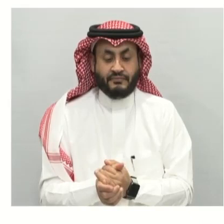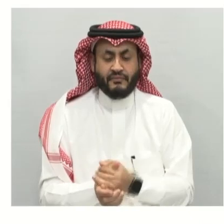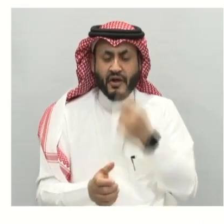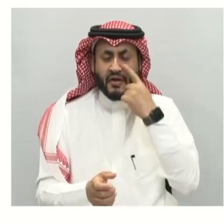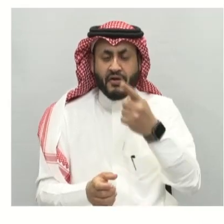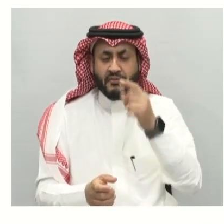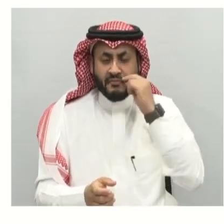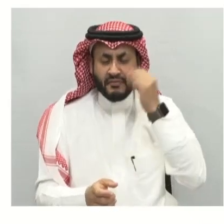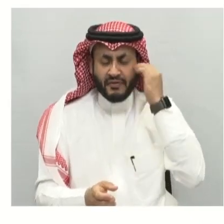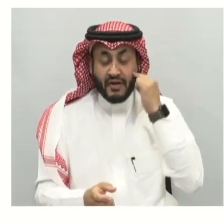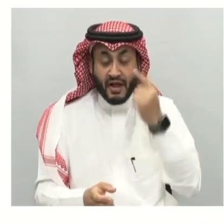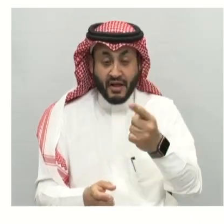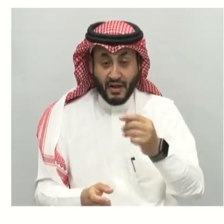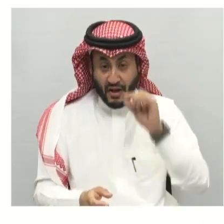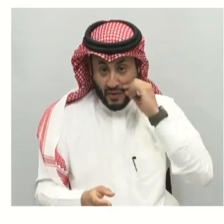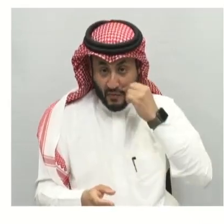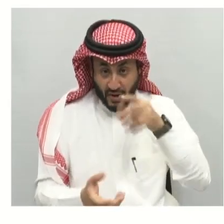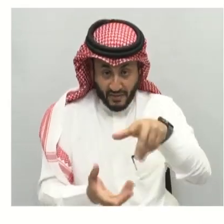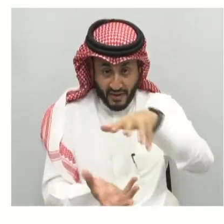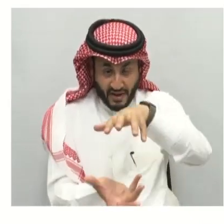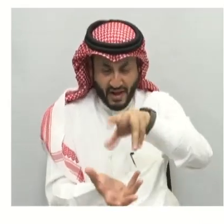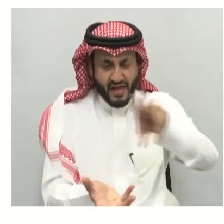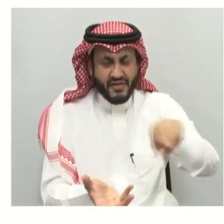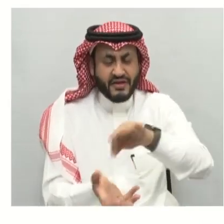and girl. The boy is holding. This is the hot potato.